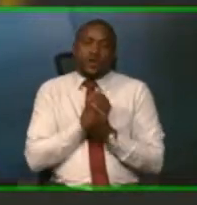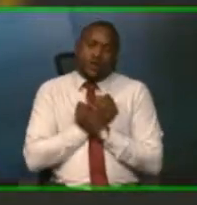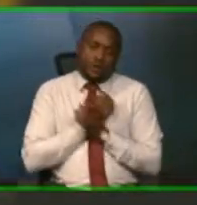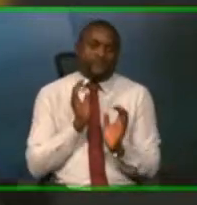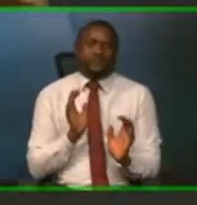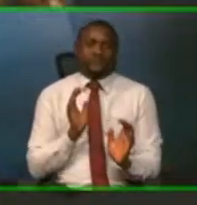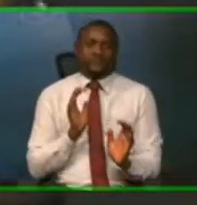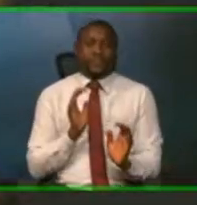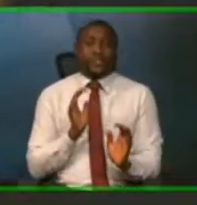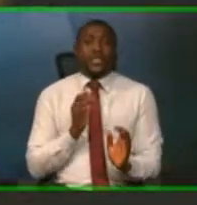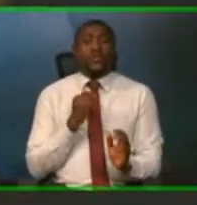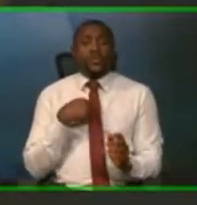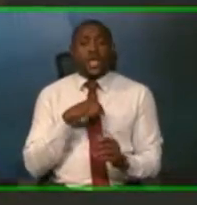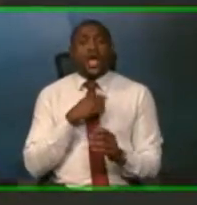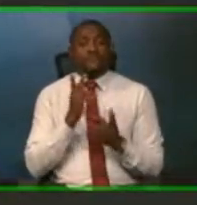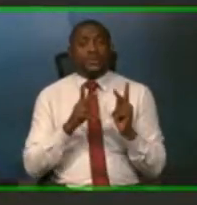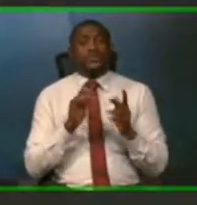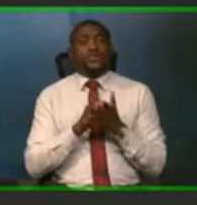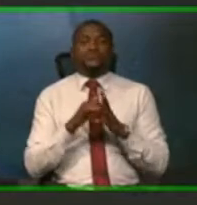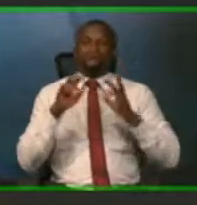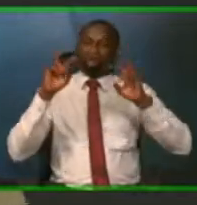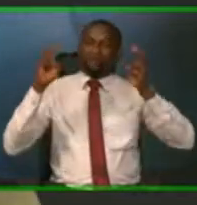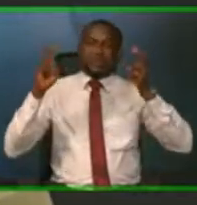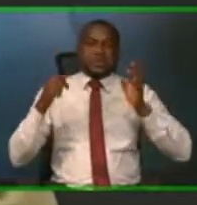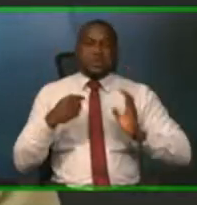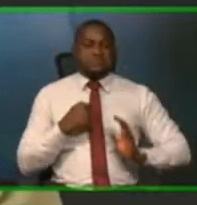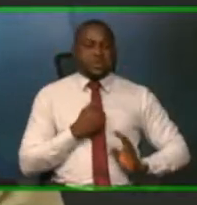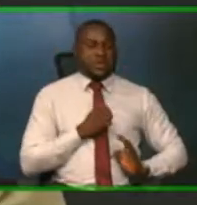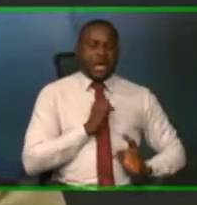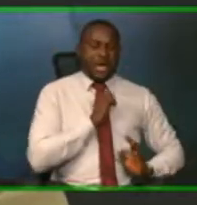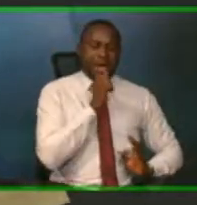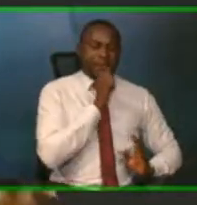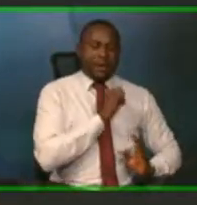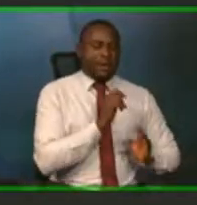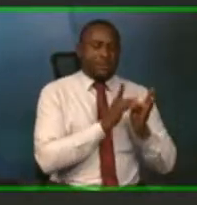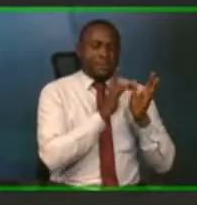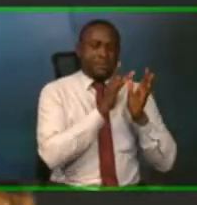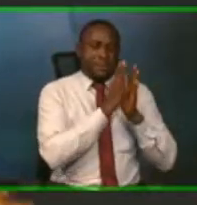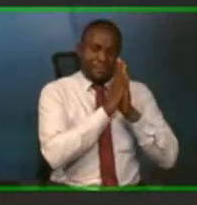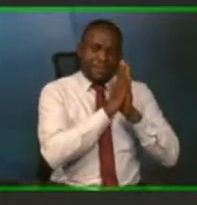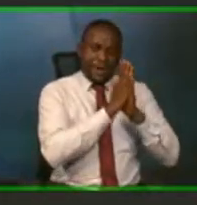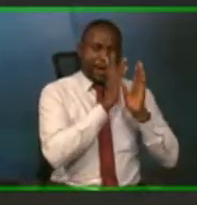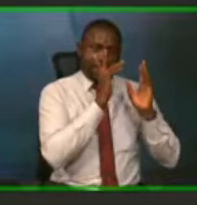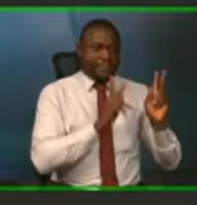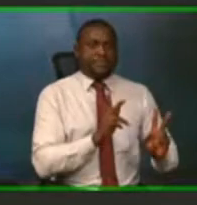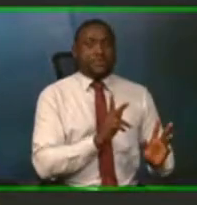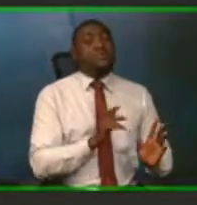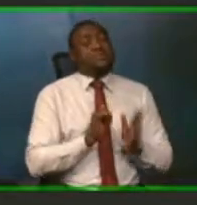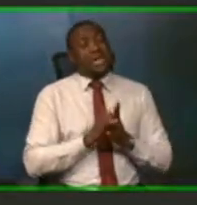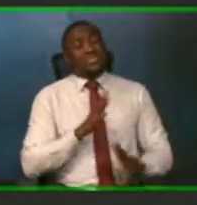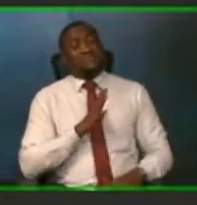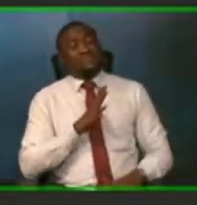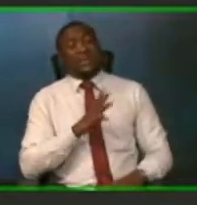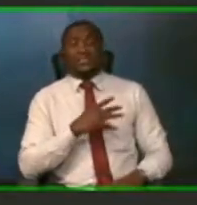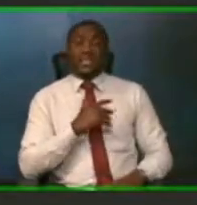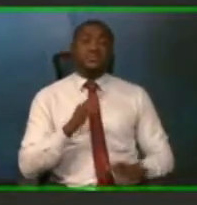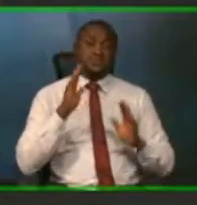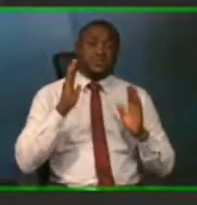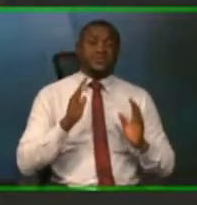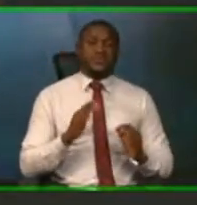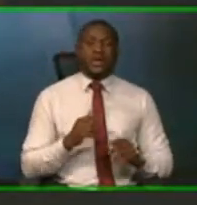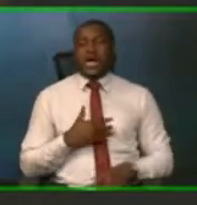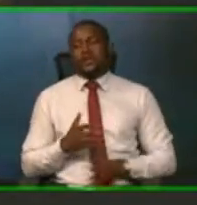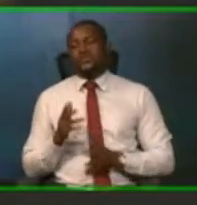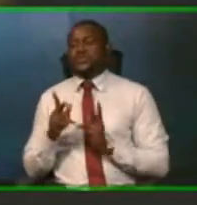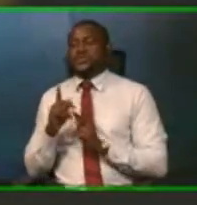people who would want to brand themselves as prayer people, and that is wonderful and profitable. Then we have those who would want